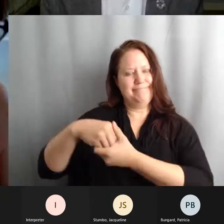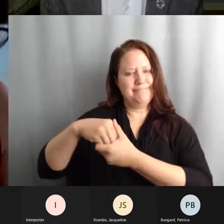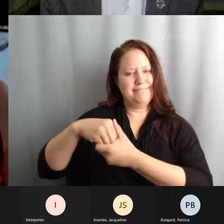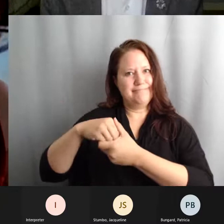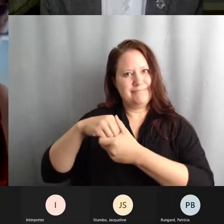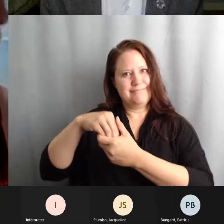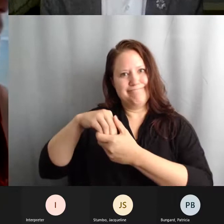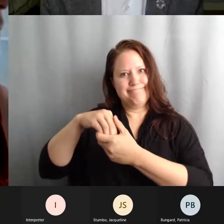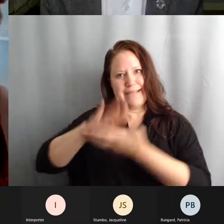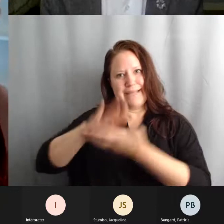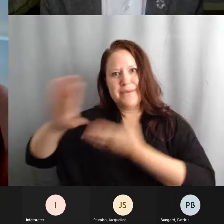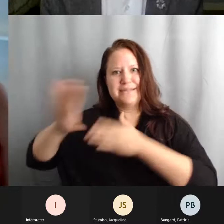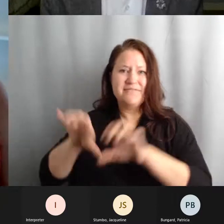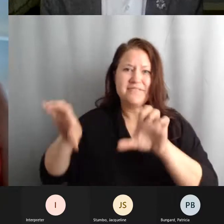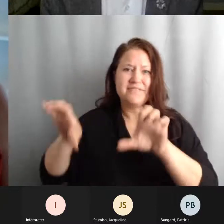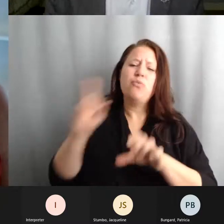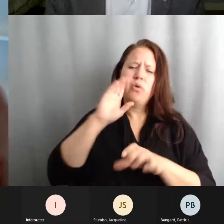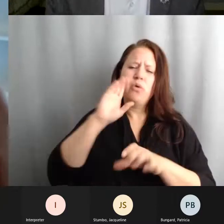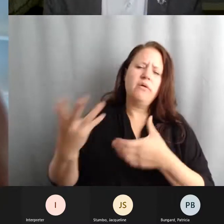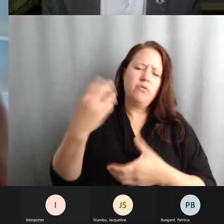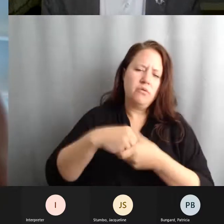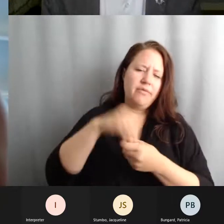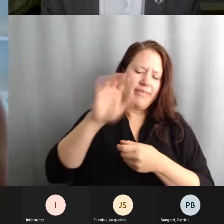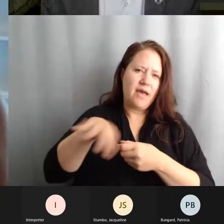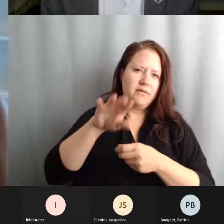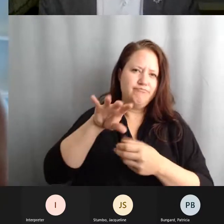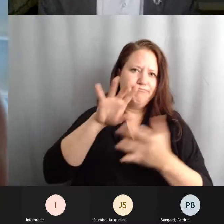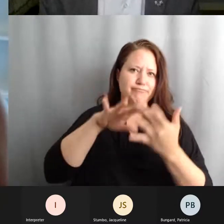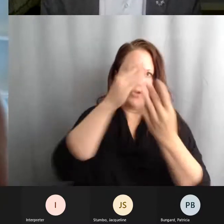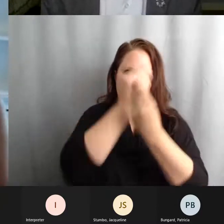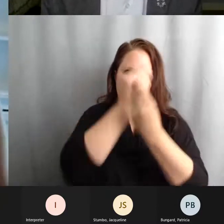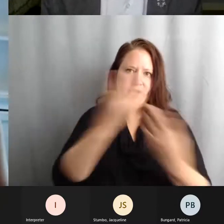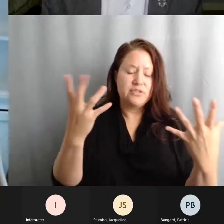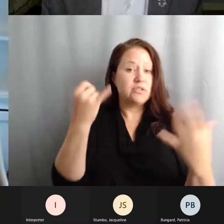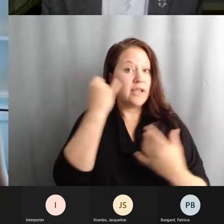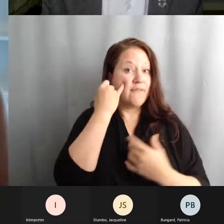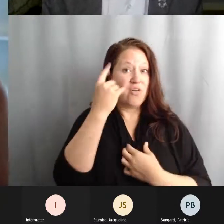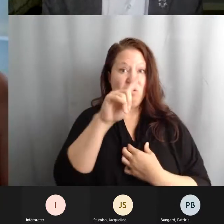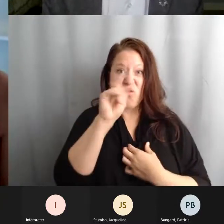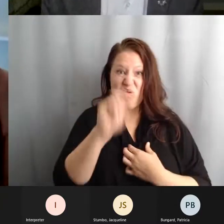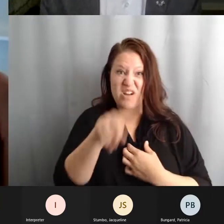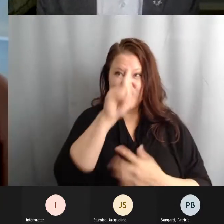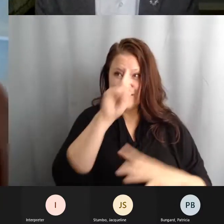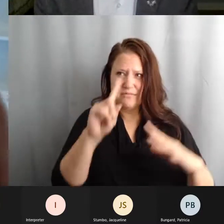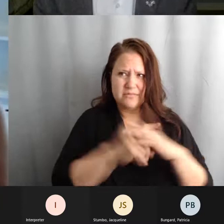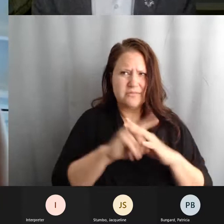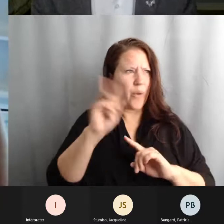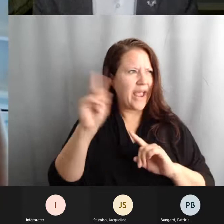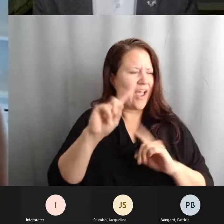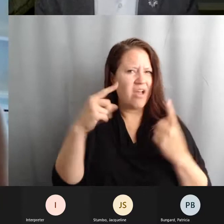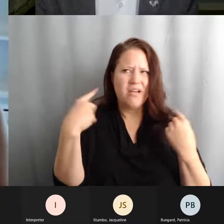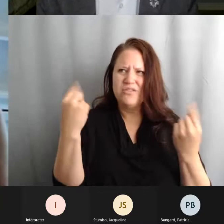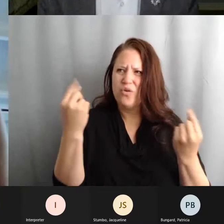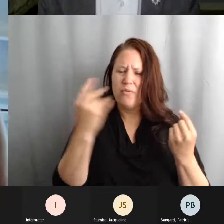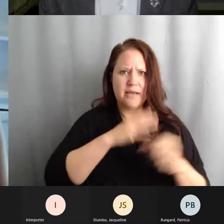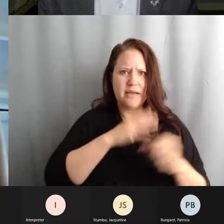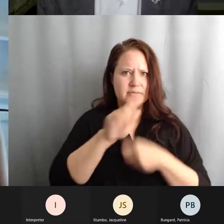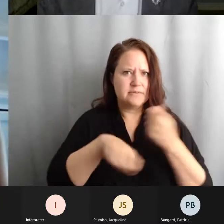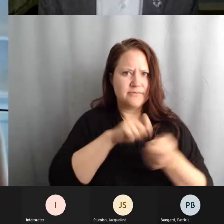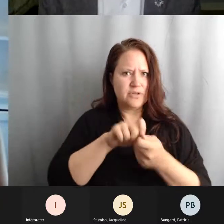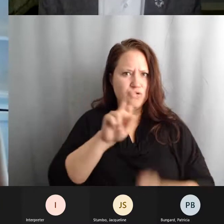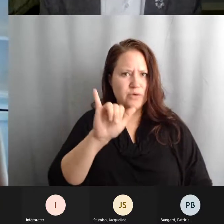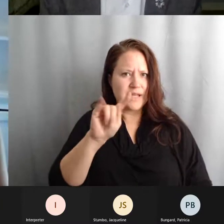will be included in those notifications. So if you have questions about where those notifications go in your specific unit, or